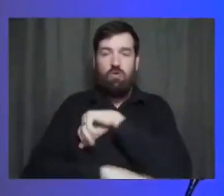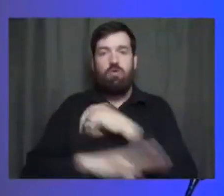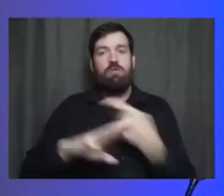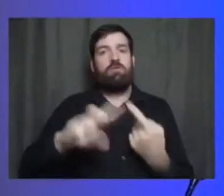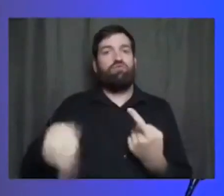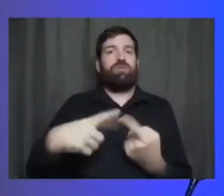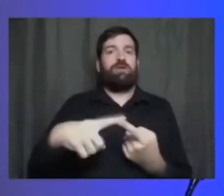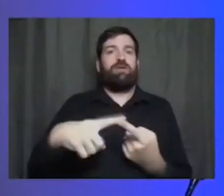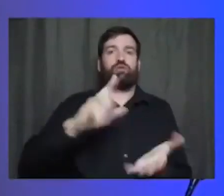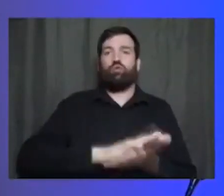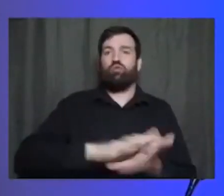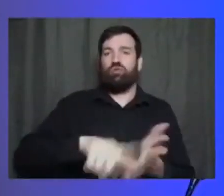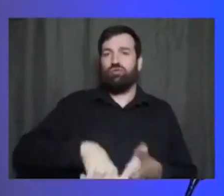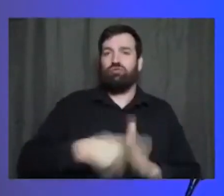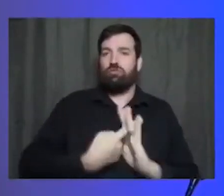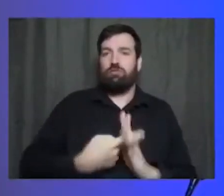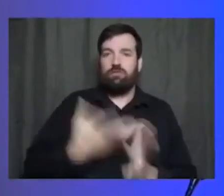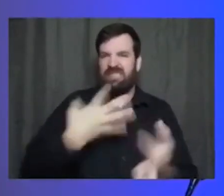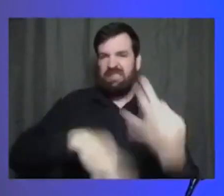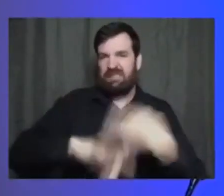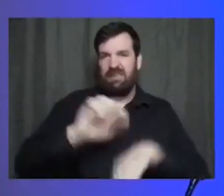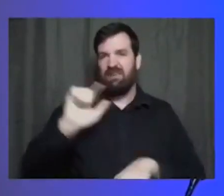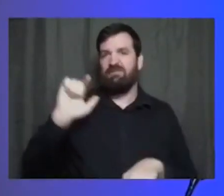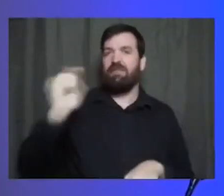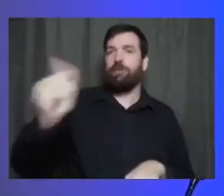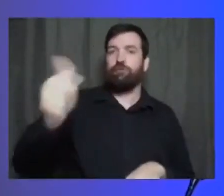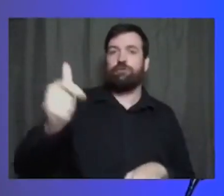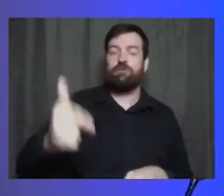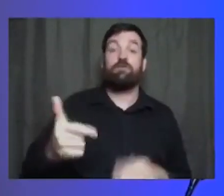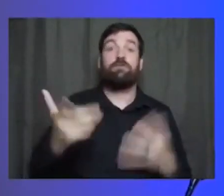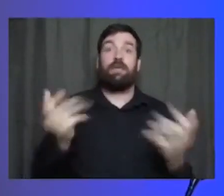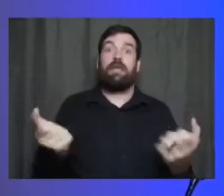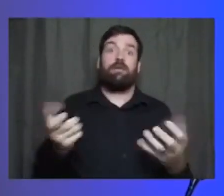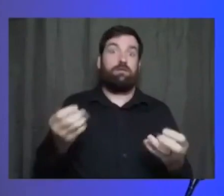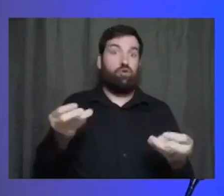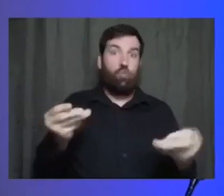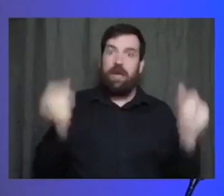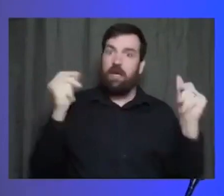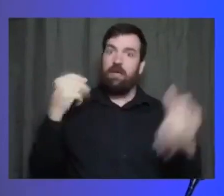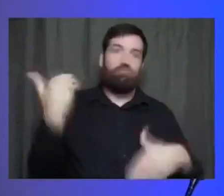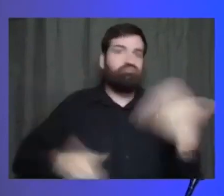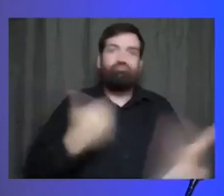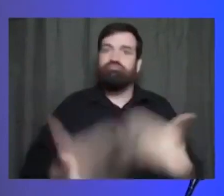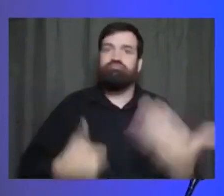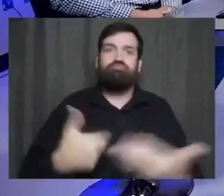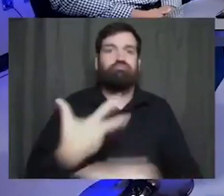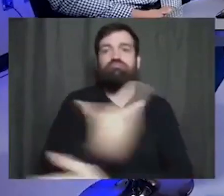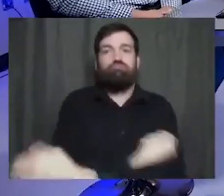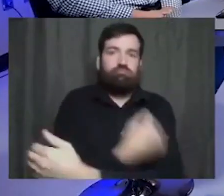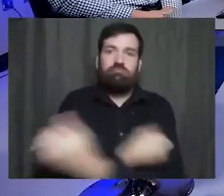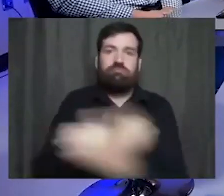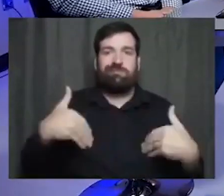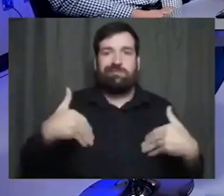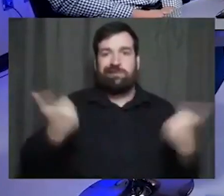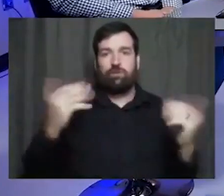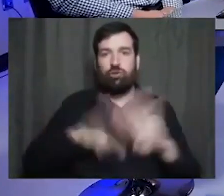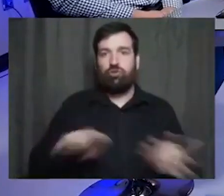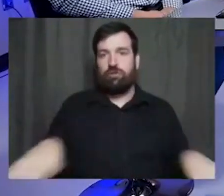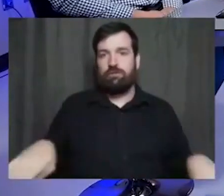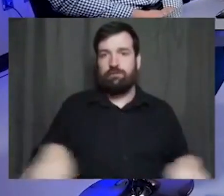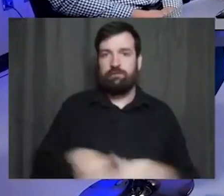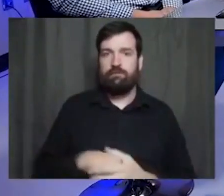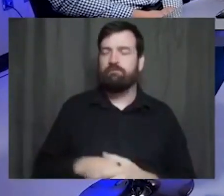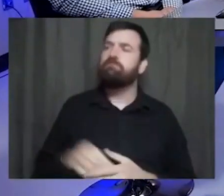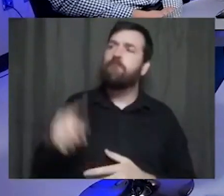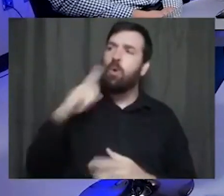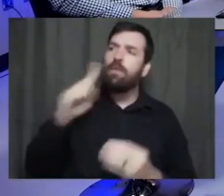fall, and we'll be able to quickly mobilize and start getting younger kids vaccinated. Yeah. What do you think about the reports